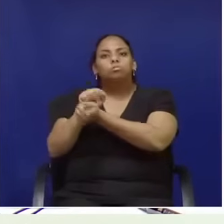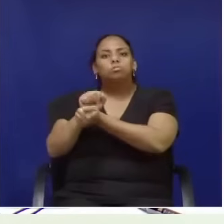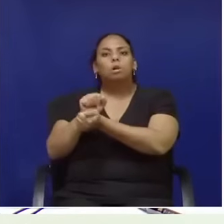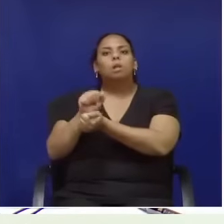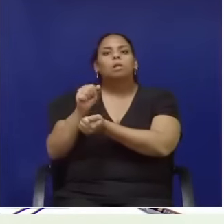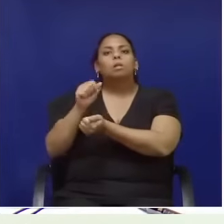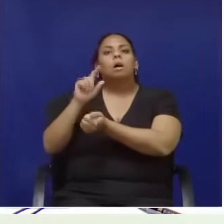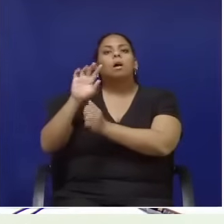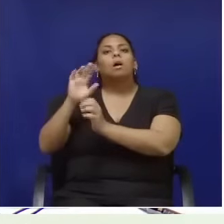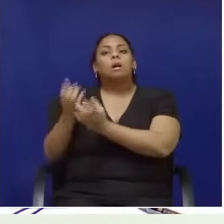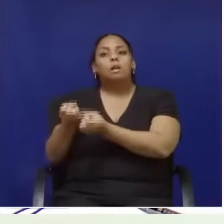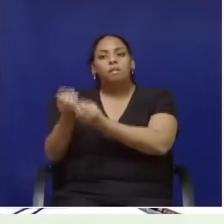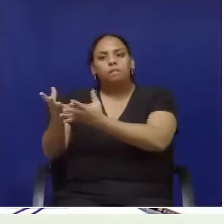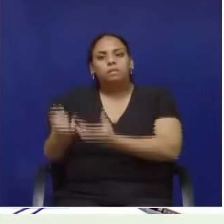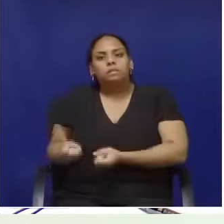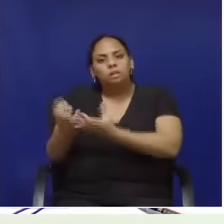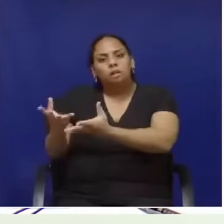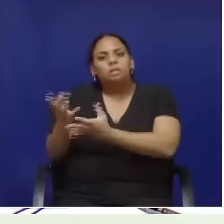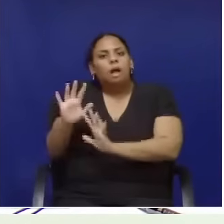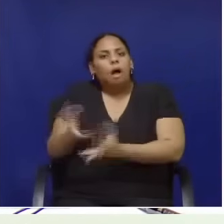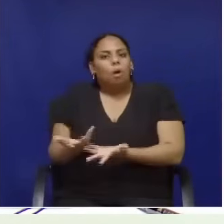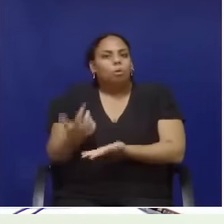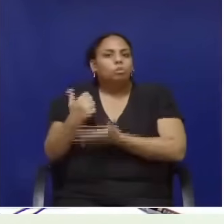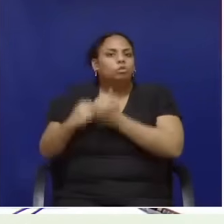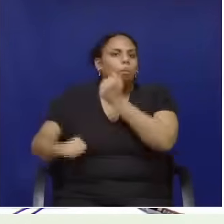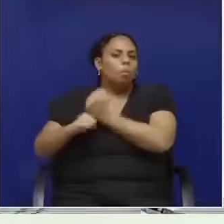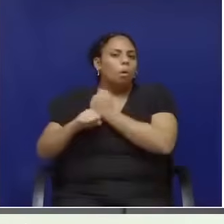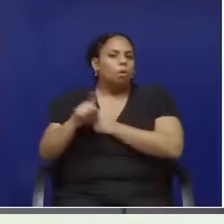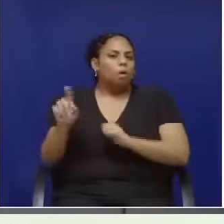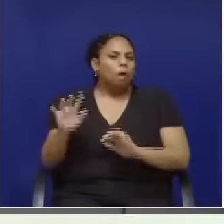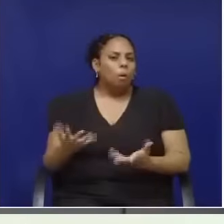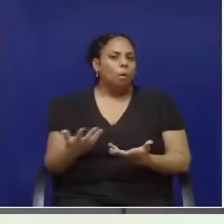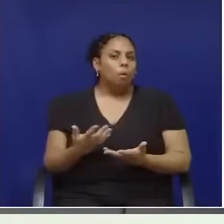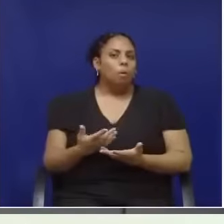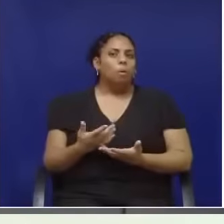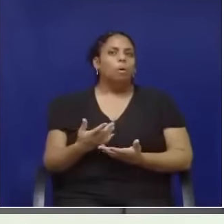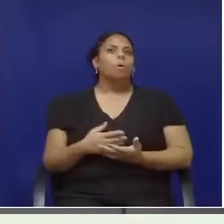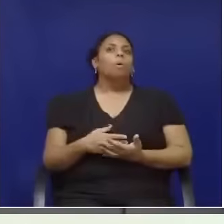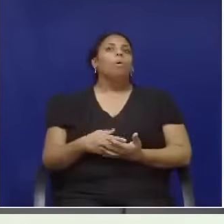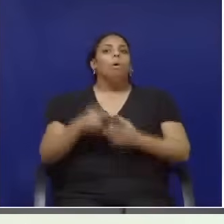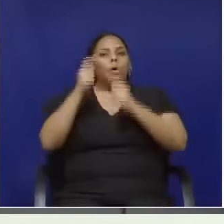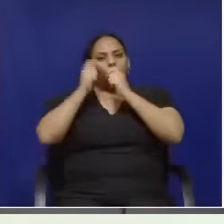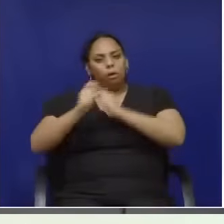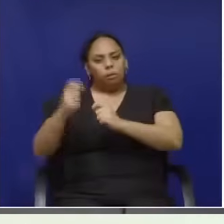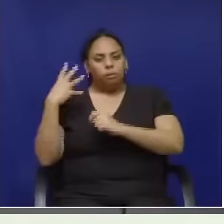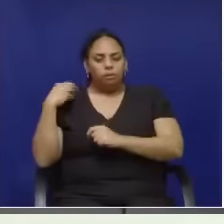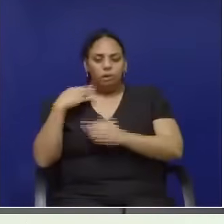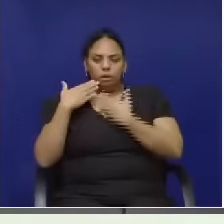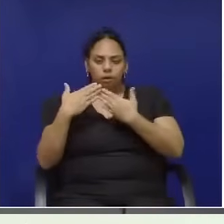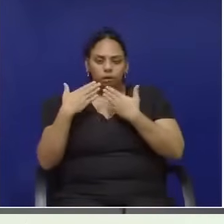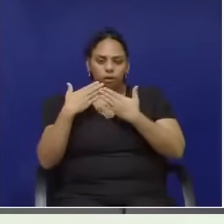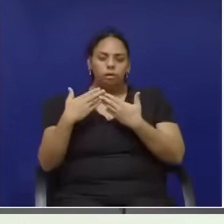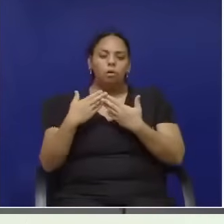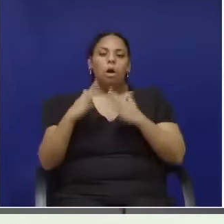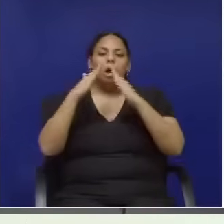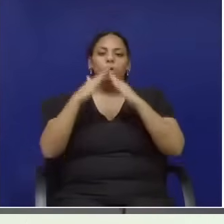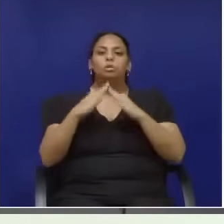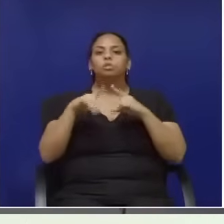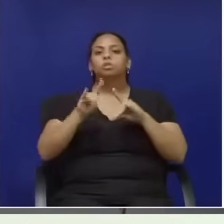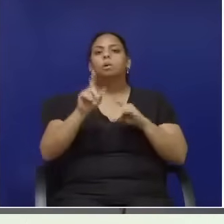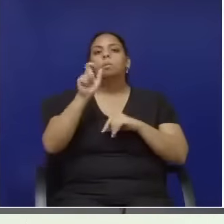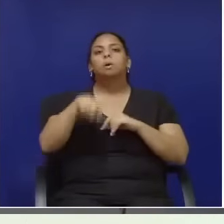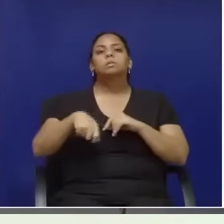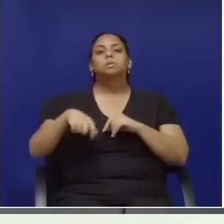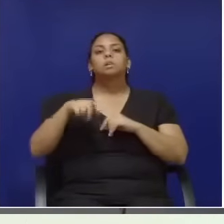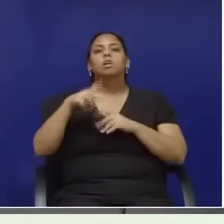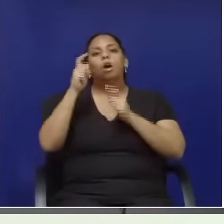made available to them? Thank you. Honorable Minister. Thank you very much, House Chairperson. Honorable